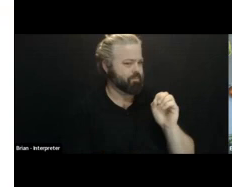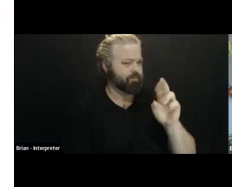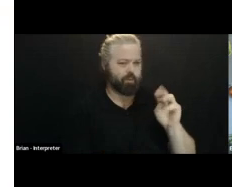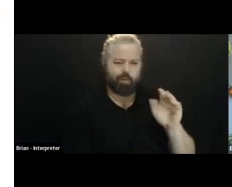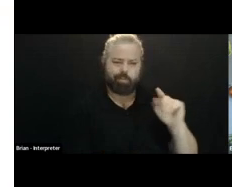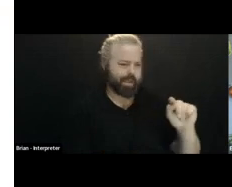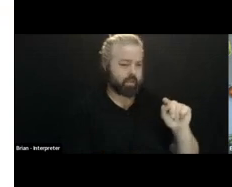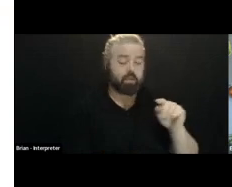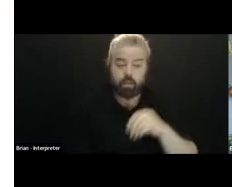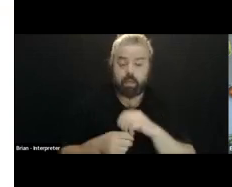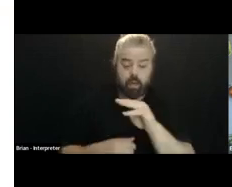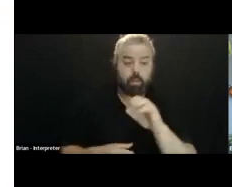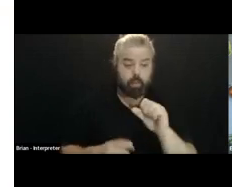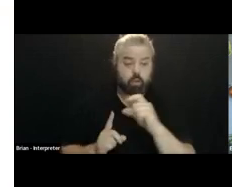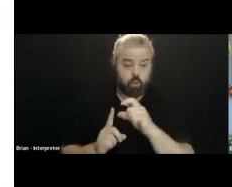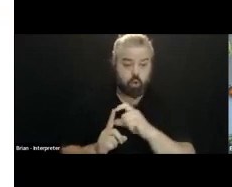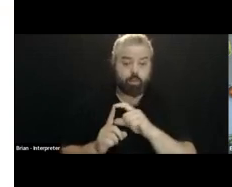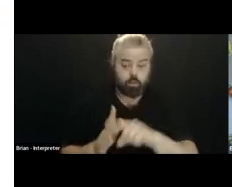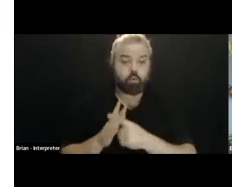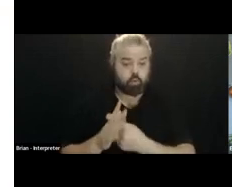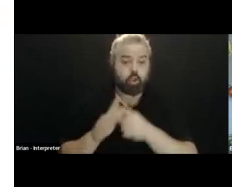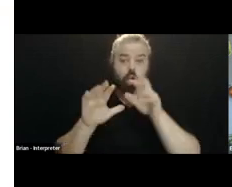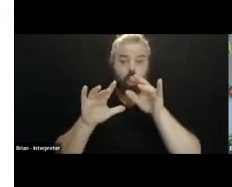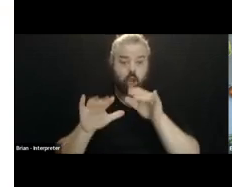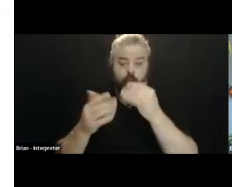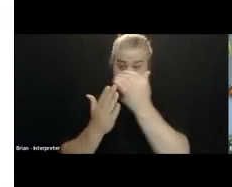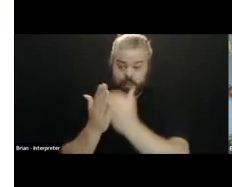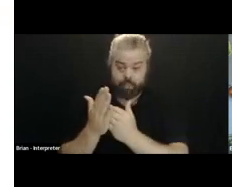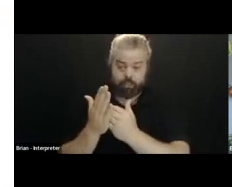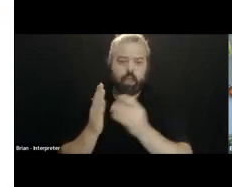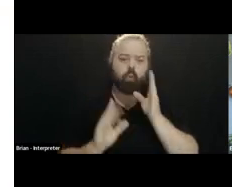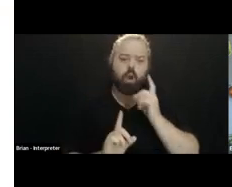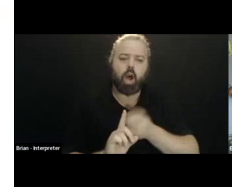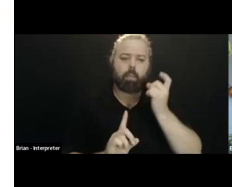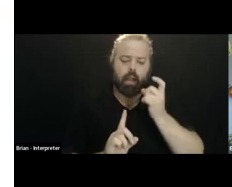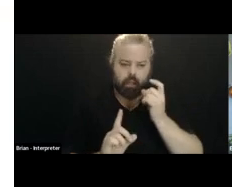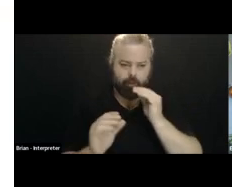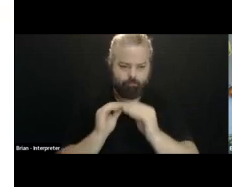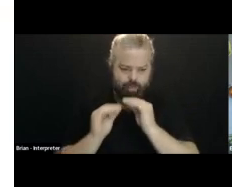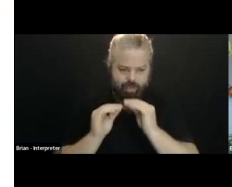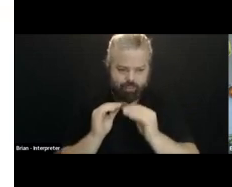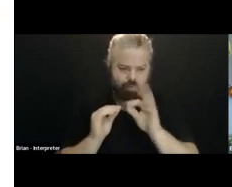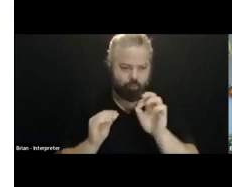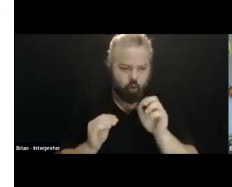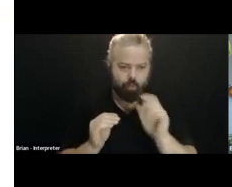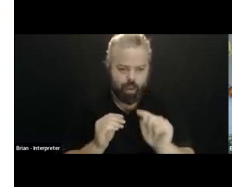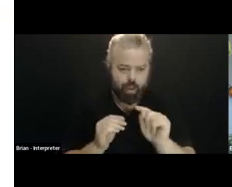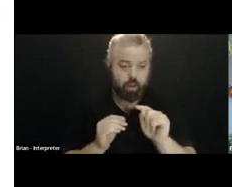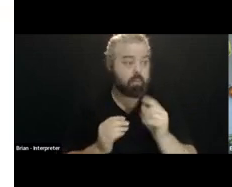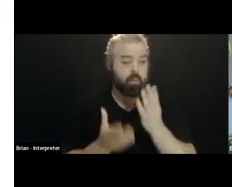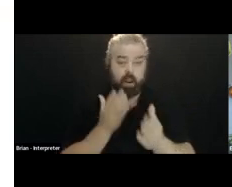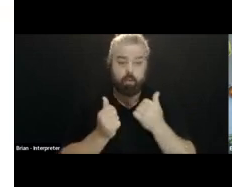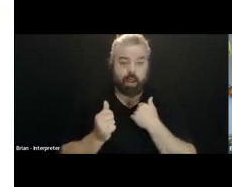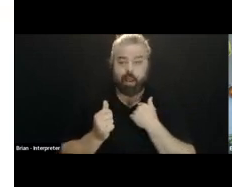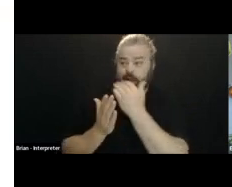making a list, it's going to format it correctly for you. But if you have copied and pasted a list that you created in